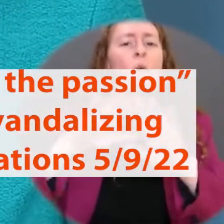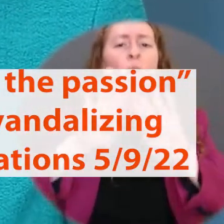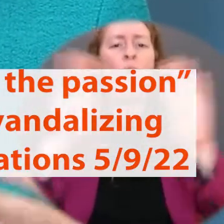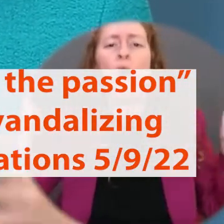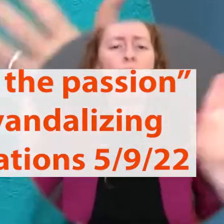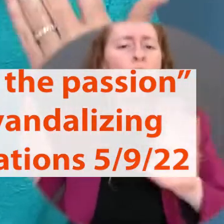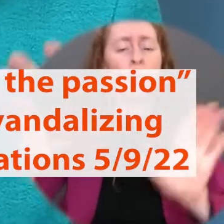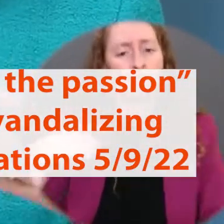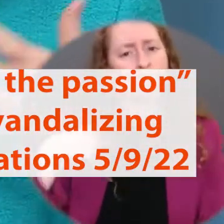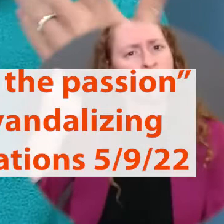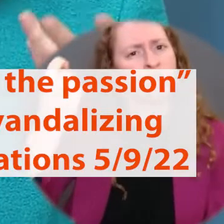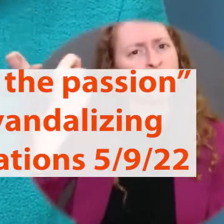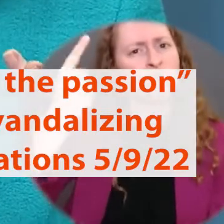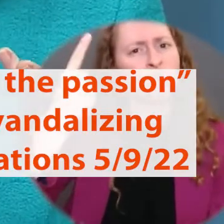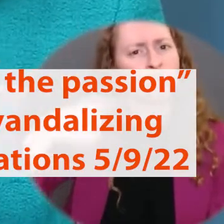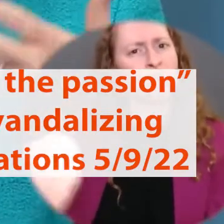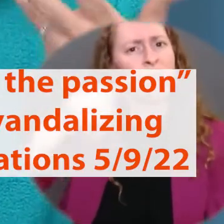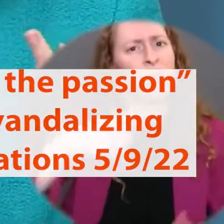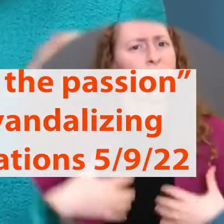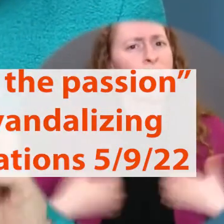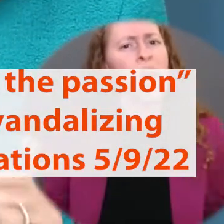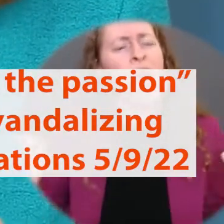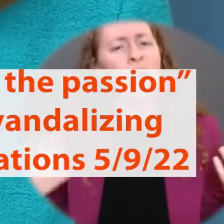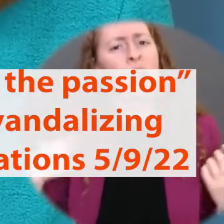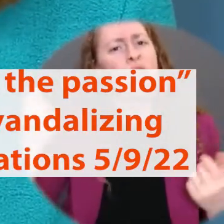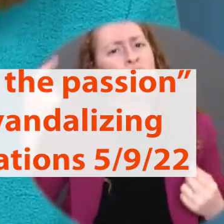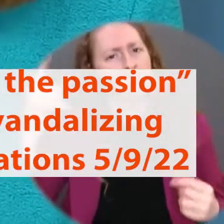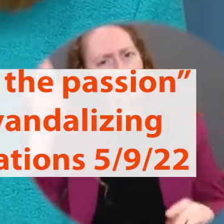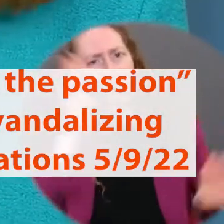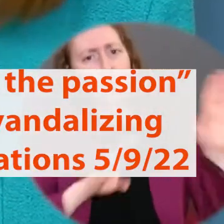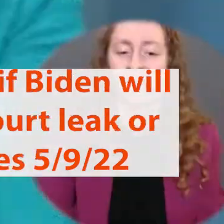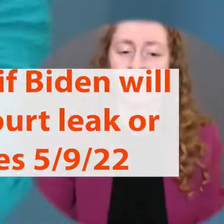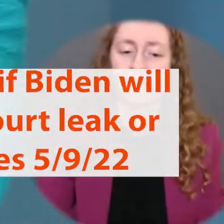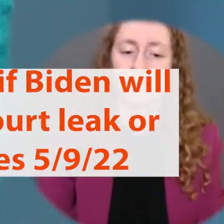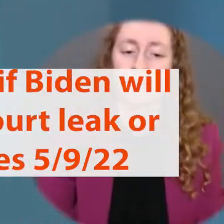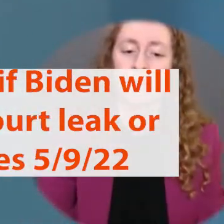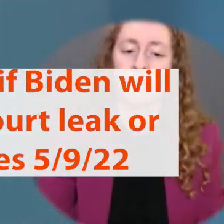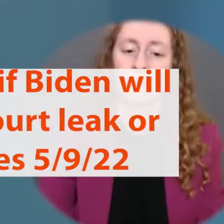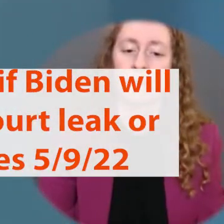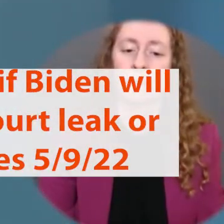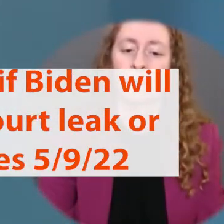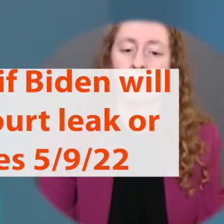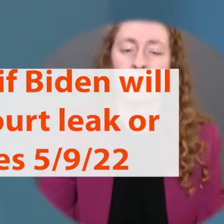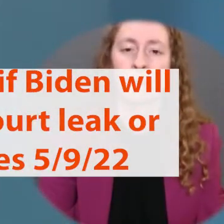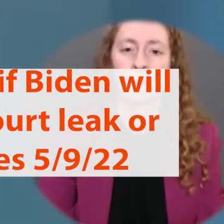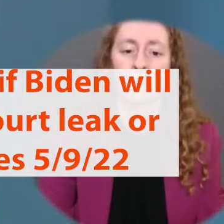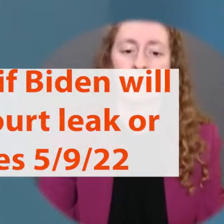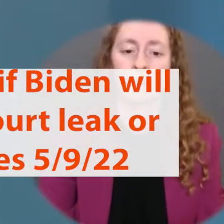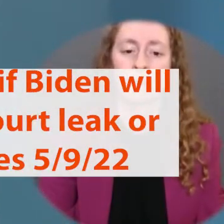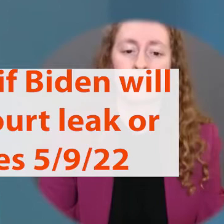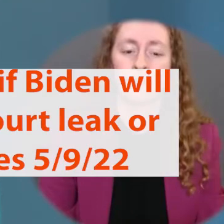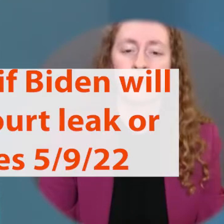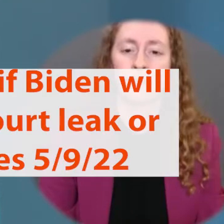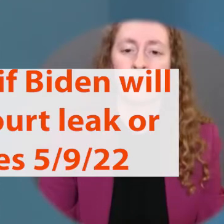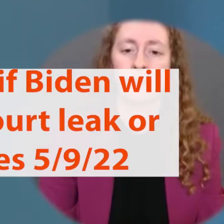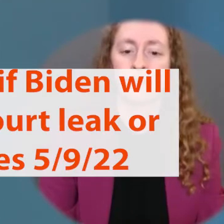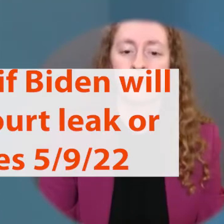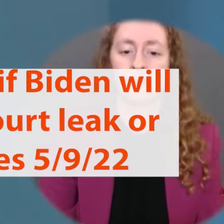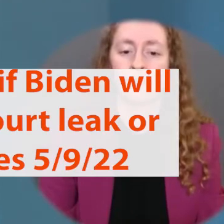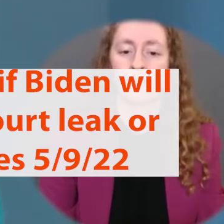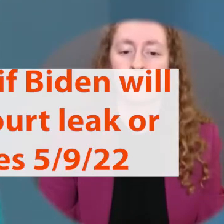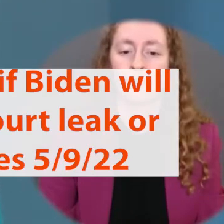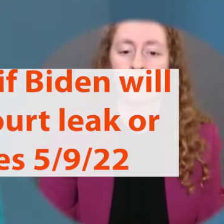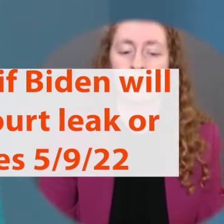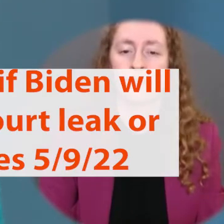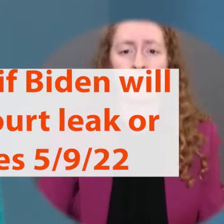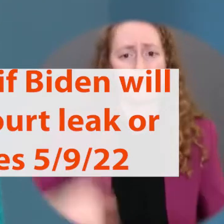concern. But what the president's position is that that should be peaceful, the protest. But continue. Does the president plan to condemn the leak of the